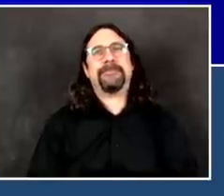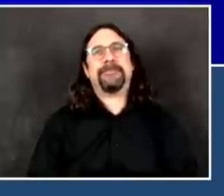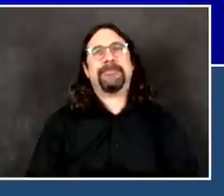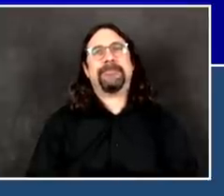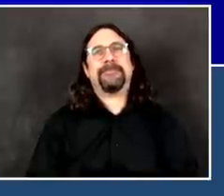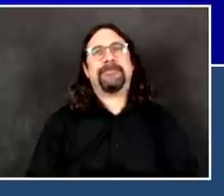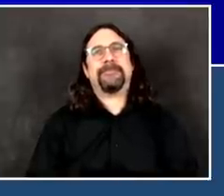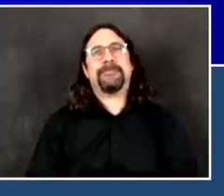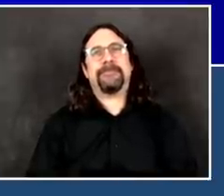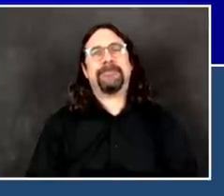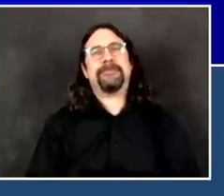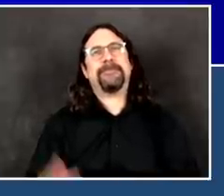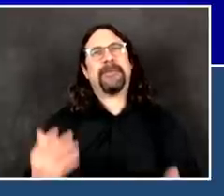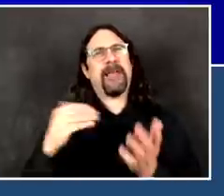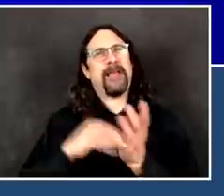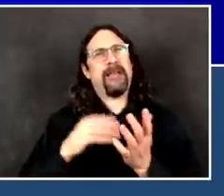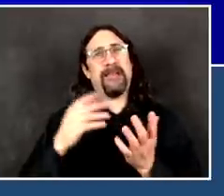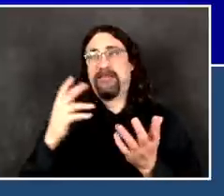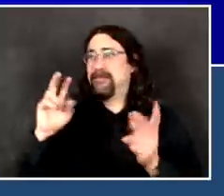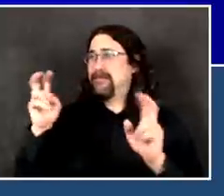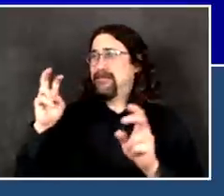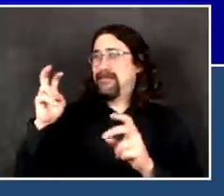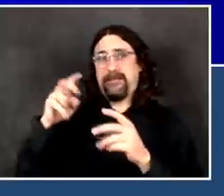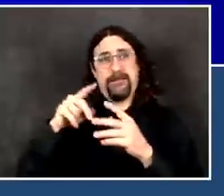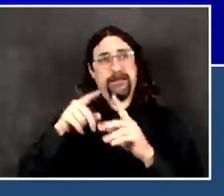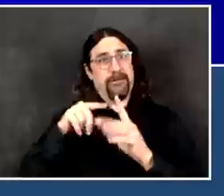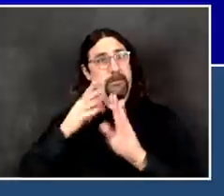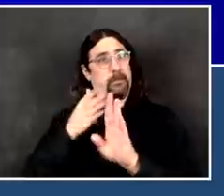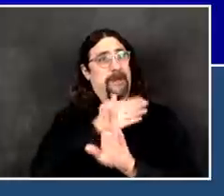to do it, and then we're going to have to figure out how to produce thousands of them.